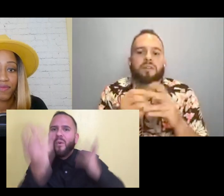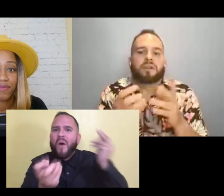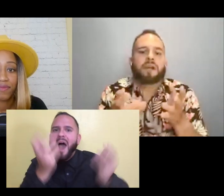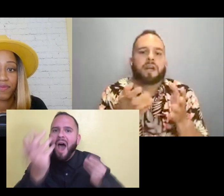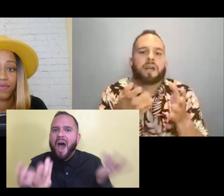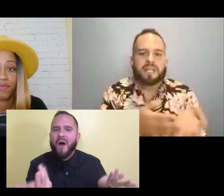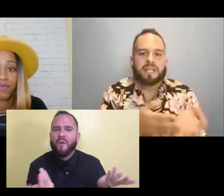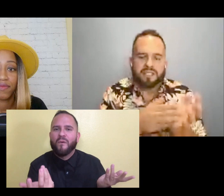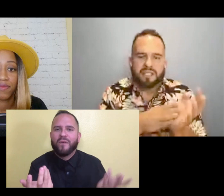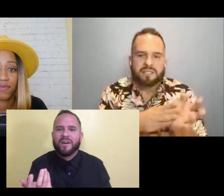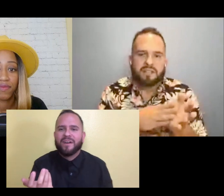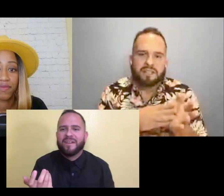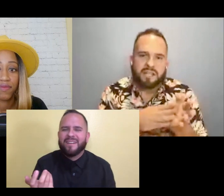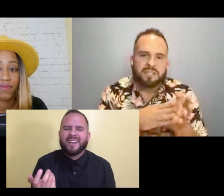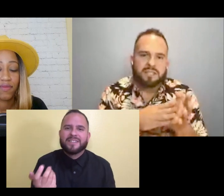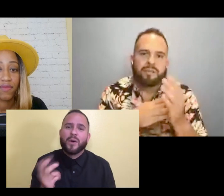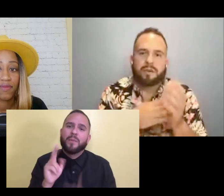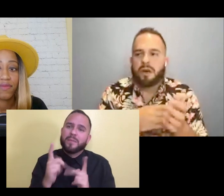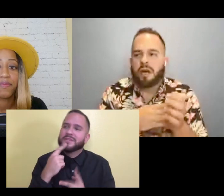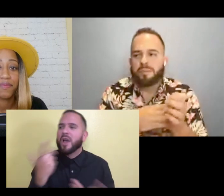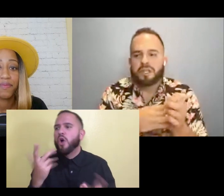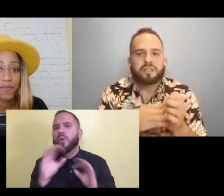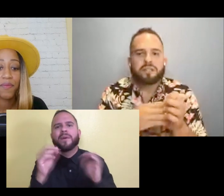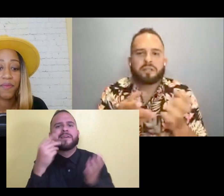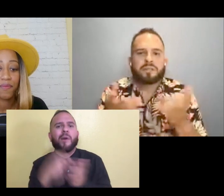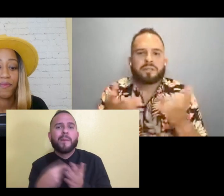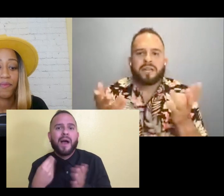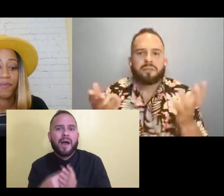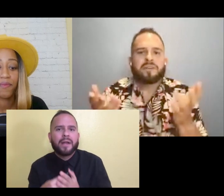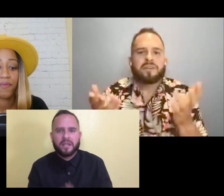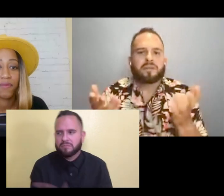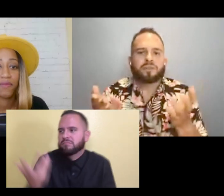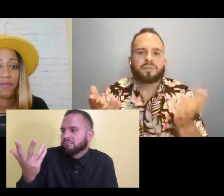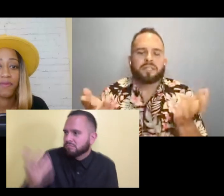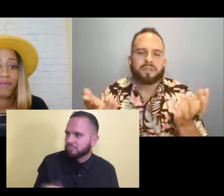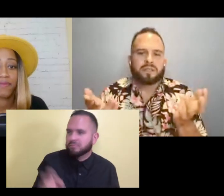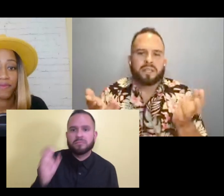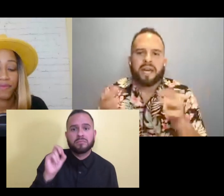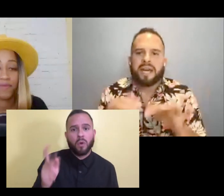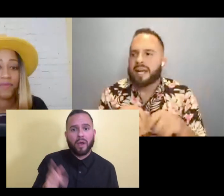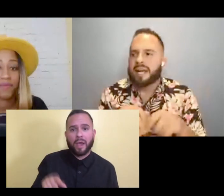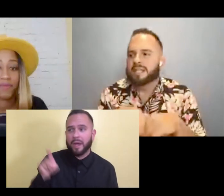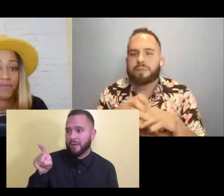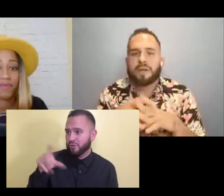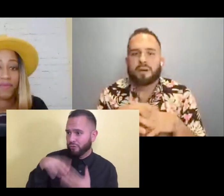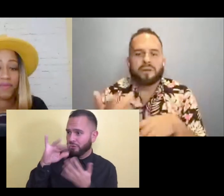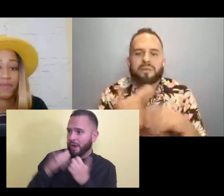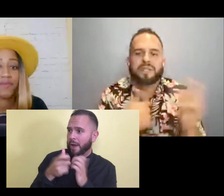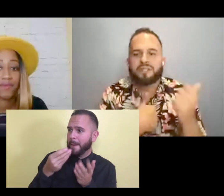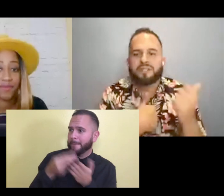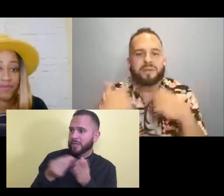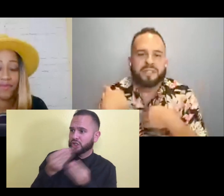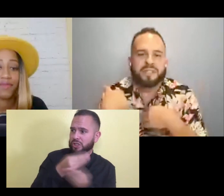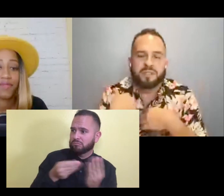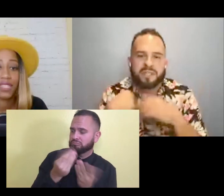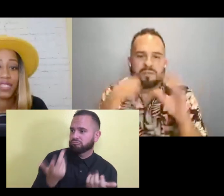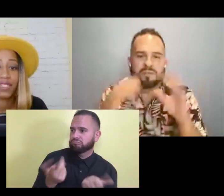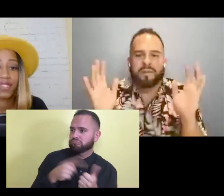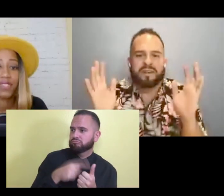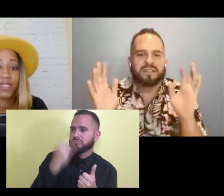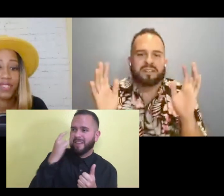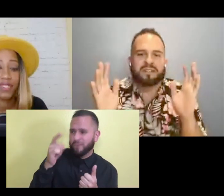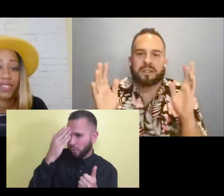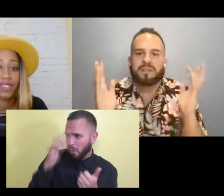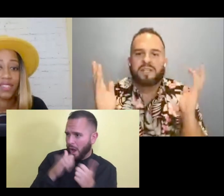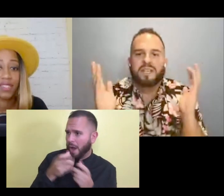have you learned how to budget? Let's start there. If you don't know how to budget, you Hmm. know what? Again, we've got social media. Use it. Hey, I need some help. You want to reach out to me? Reach out to me. It's one of my